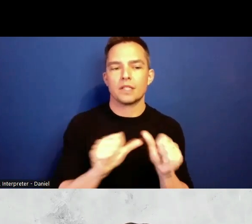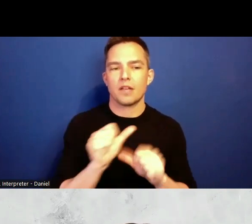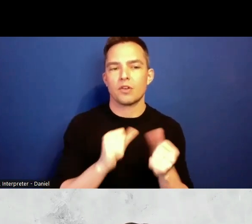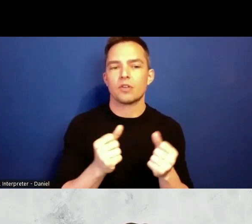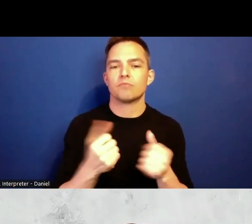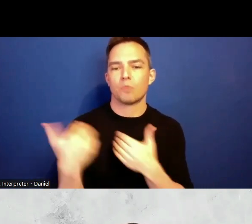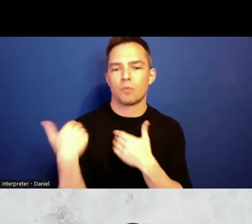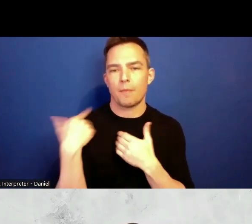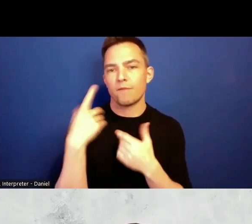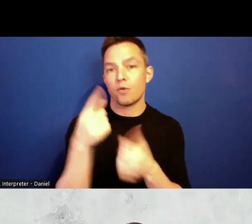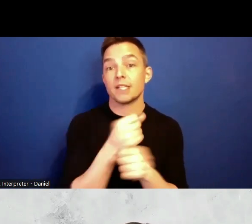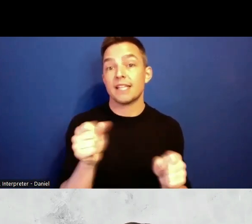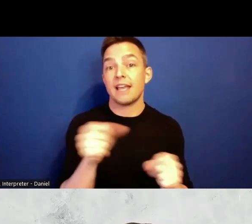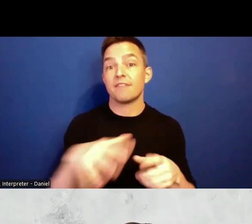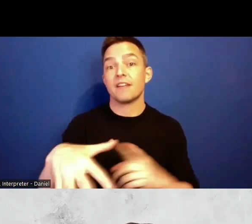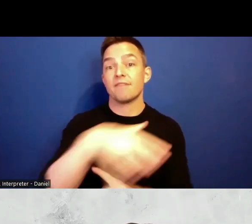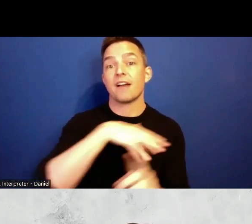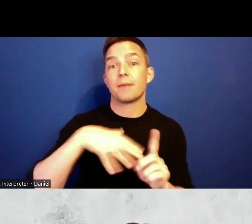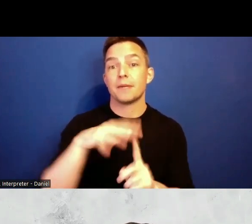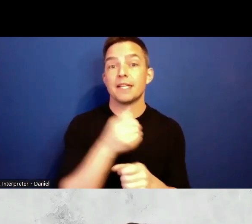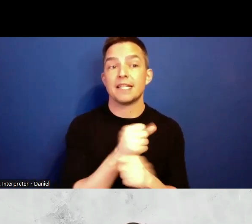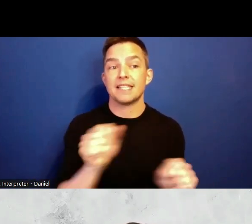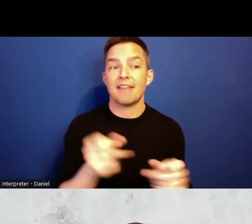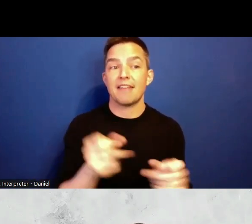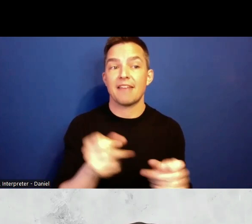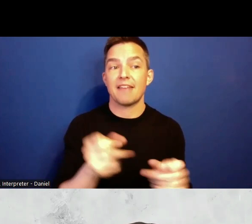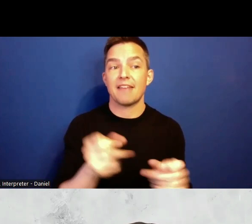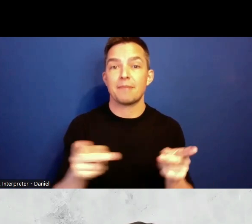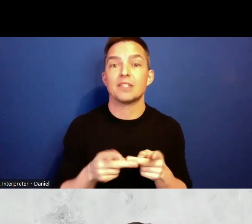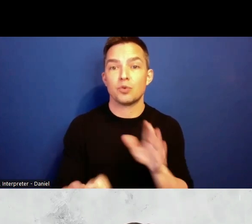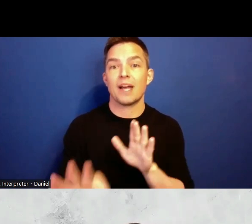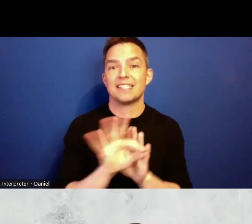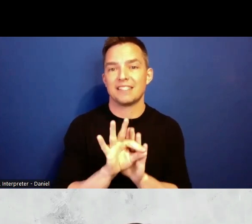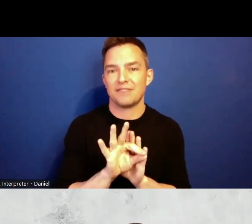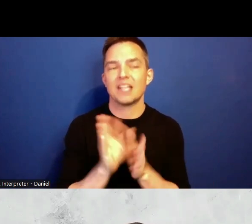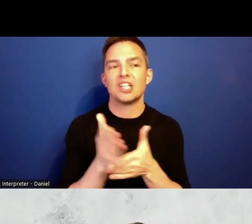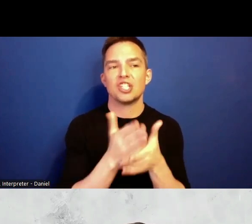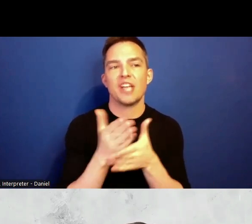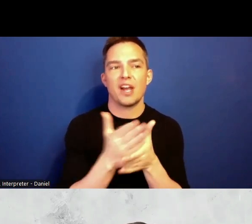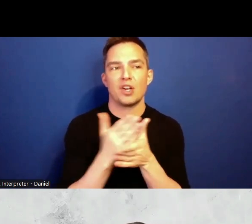a safe environment and a safe space for people to identify and